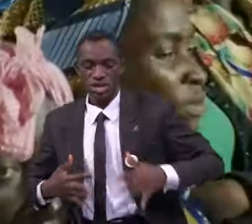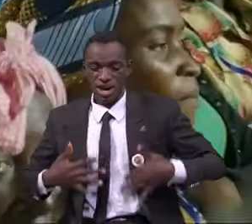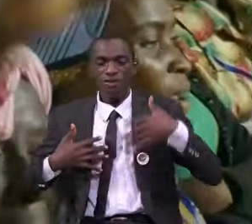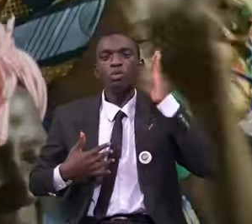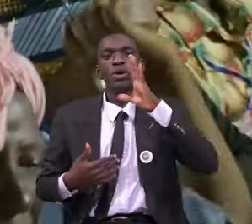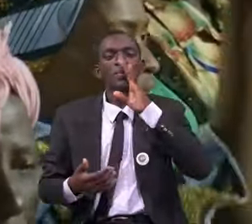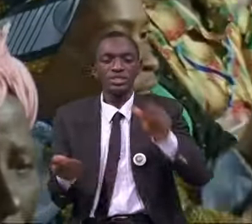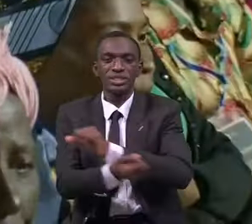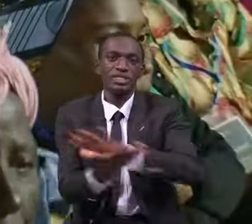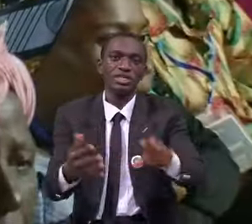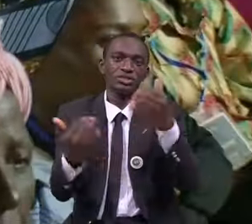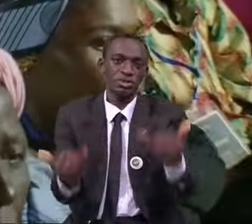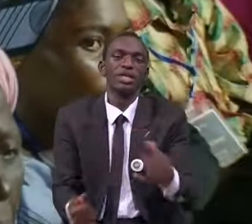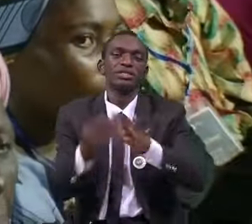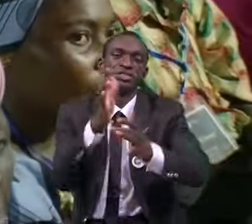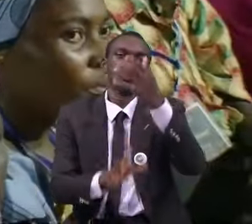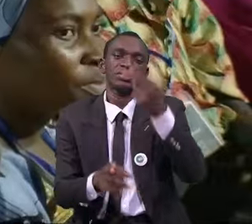tonight.